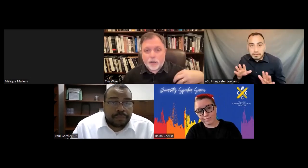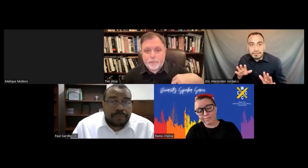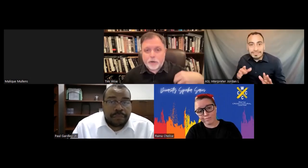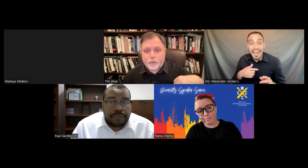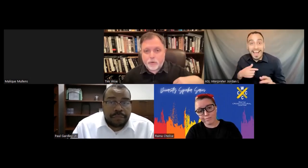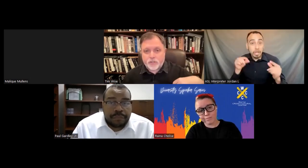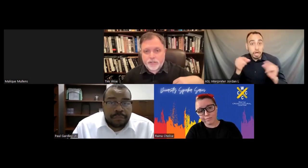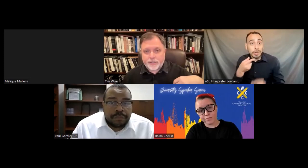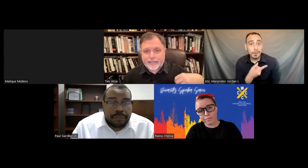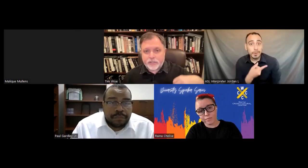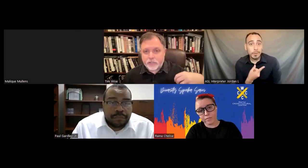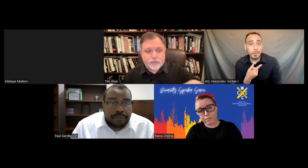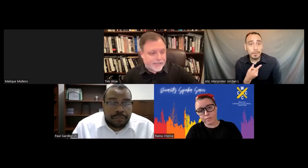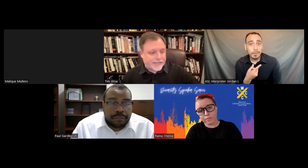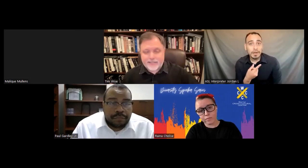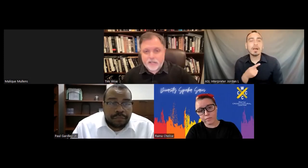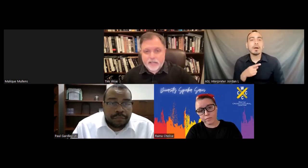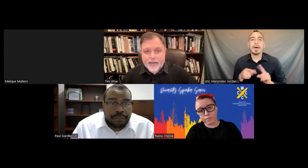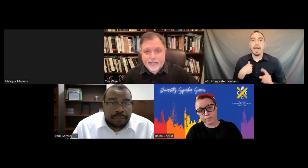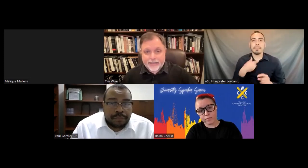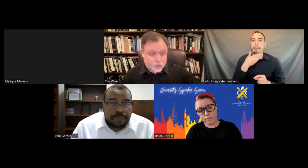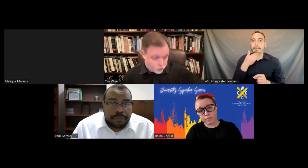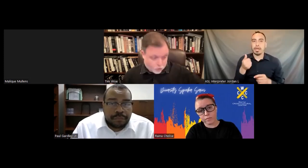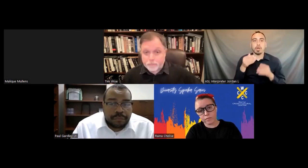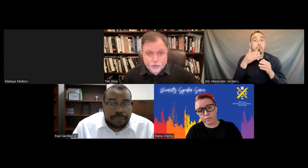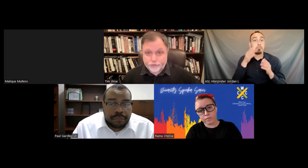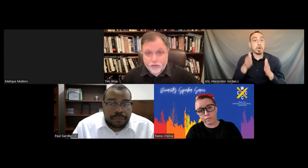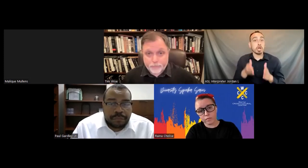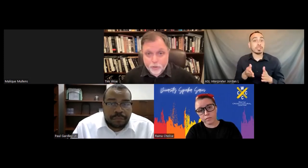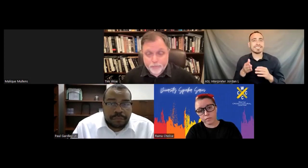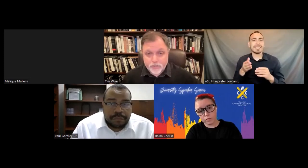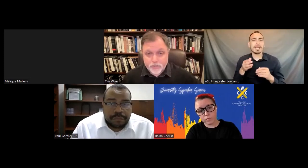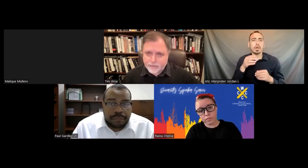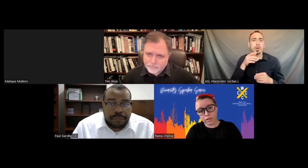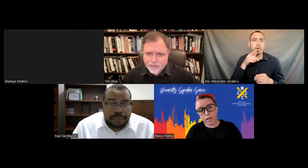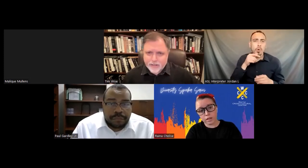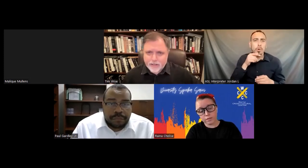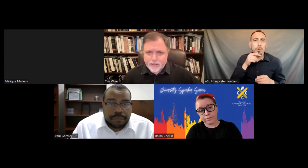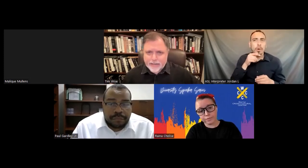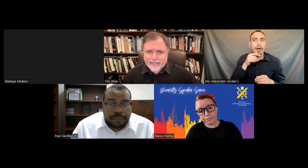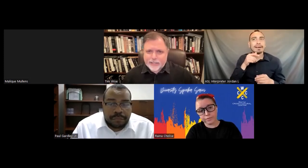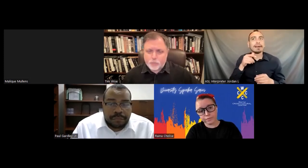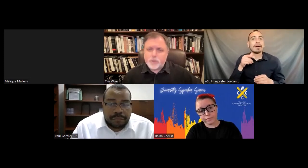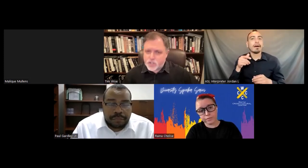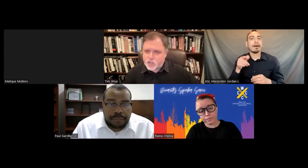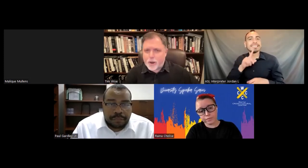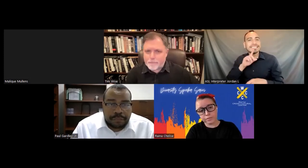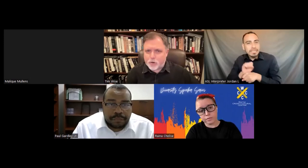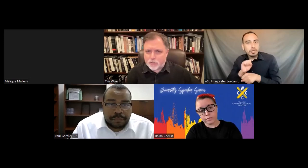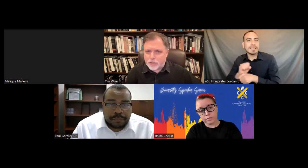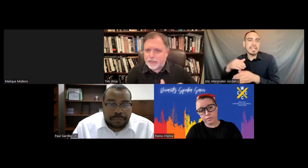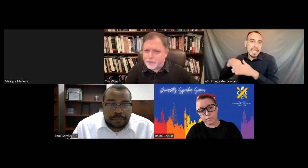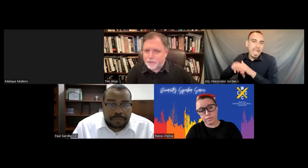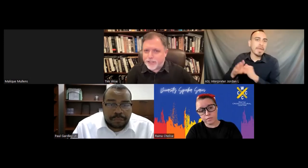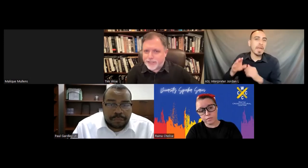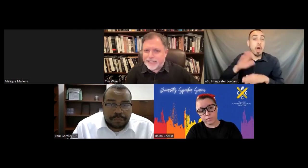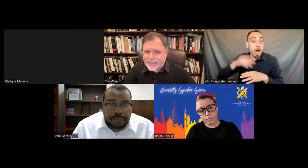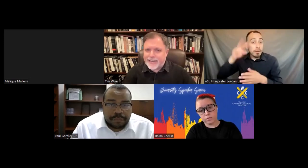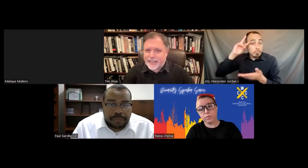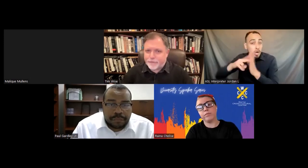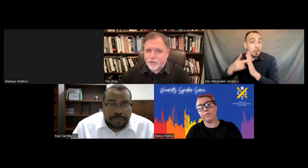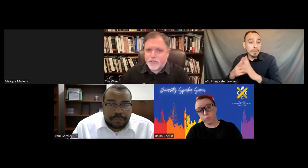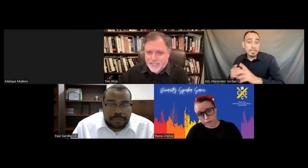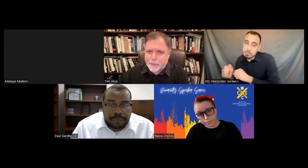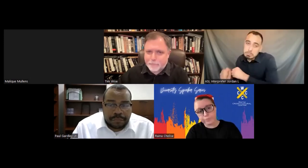still a better person than the dude that gets in the line and like stomps your foot on purpose. Like, you got to deal with the stomper a little different than